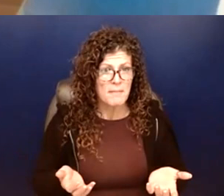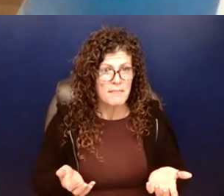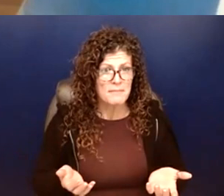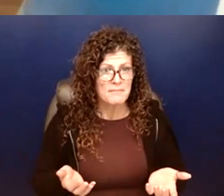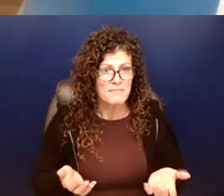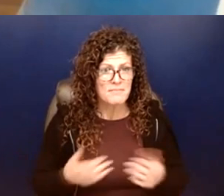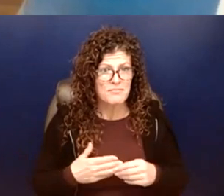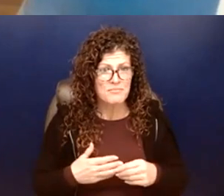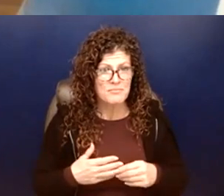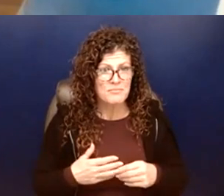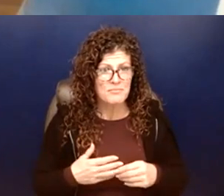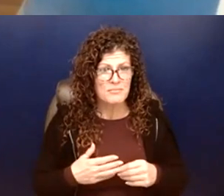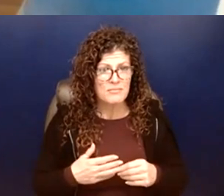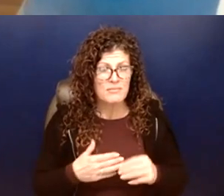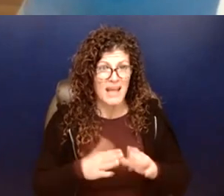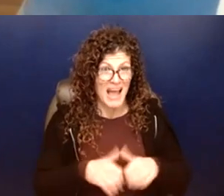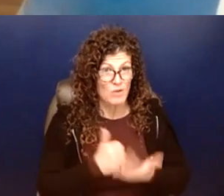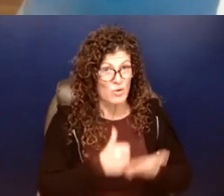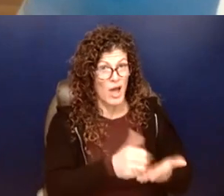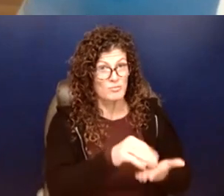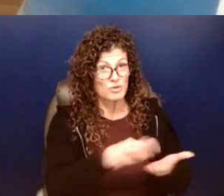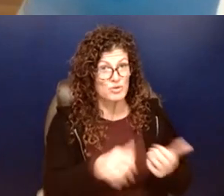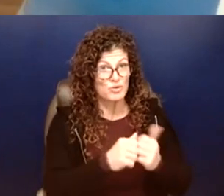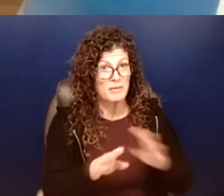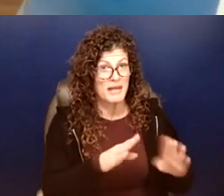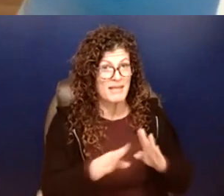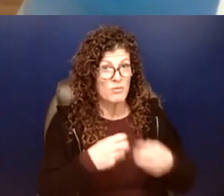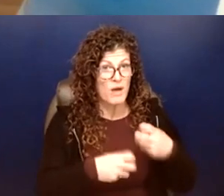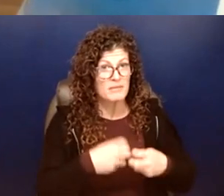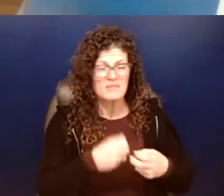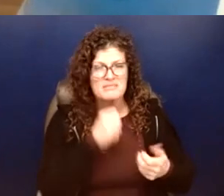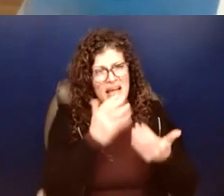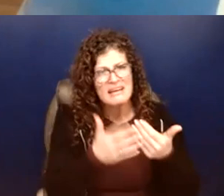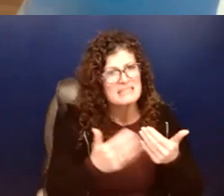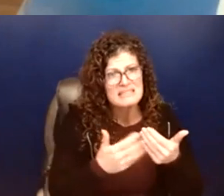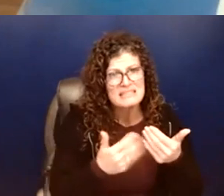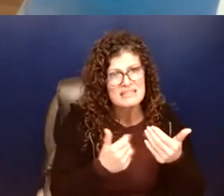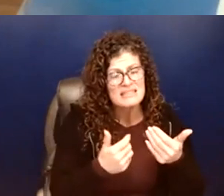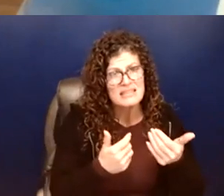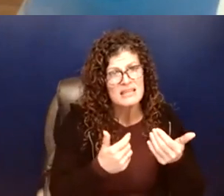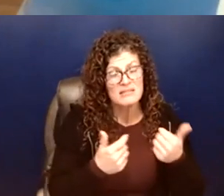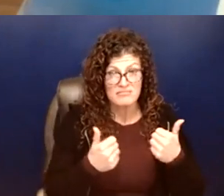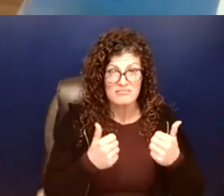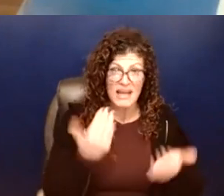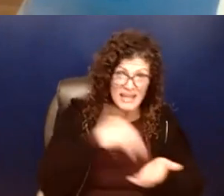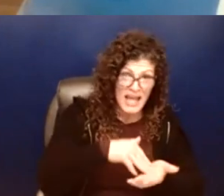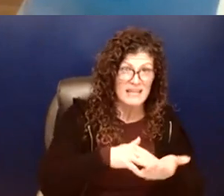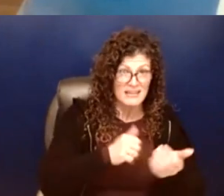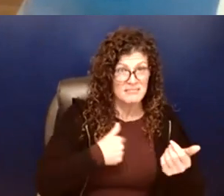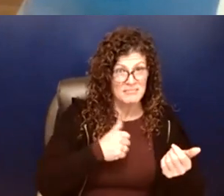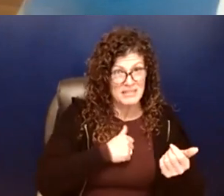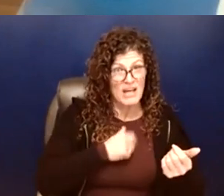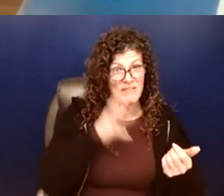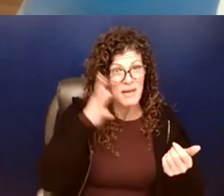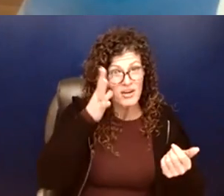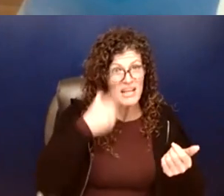problems is not something that is always straightforward. And I feel like as a parent of an autistic child who has had to learn a lot